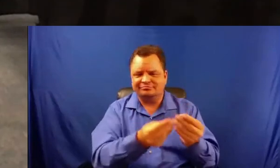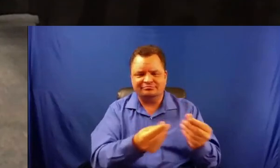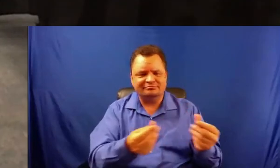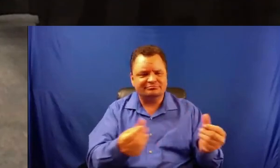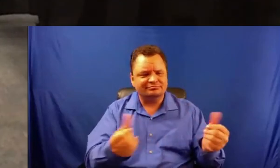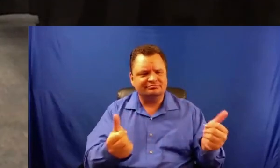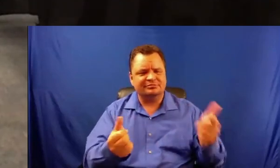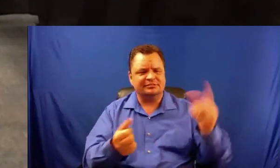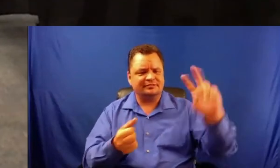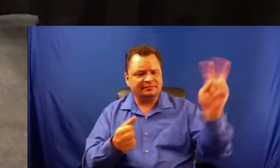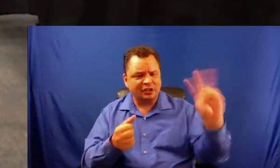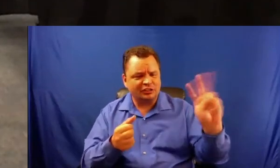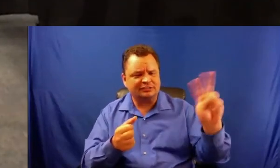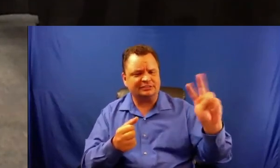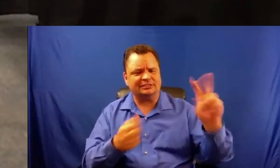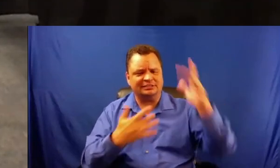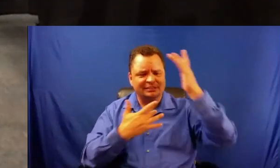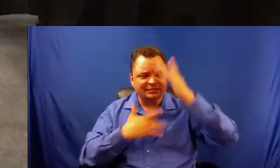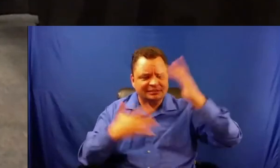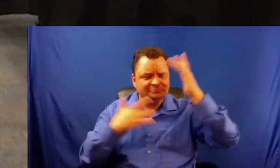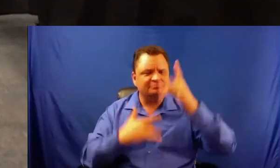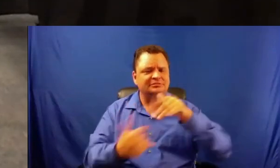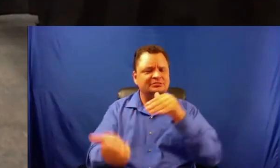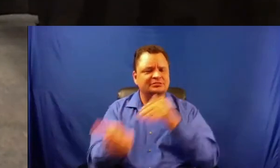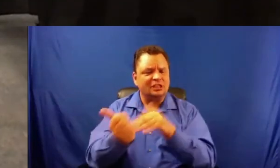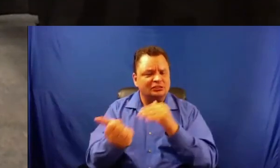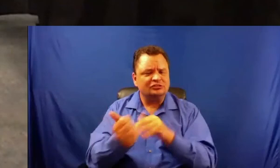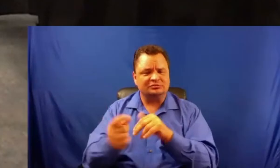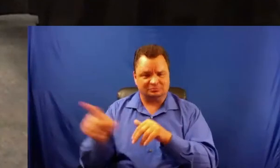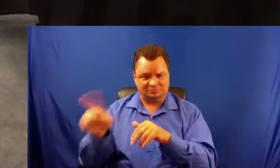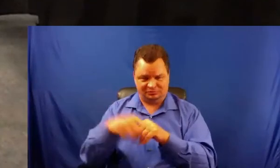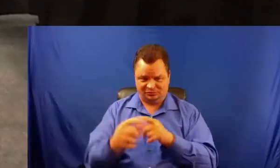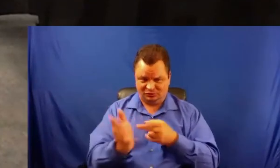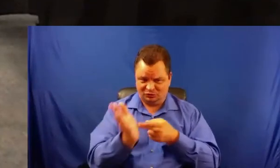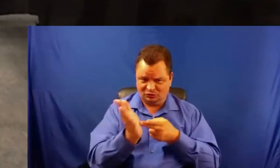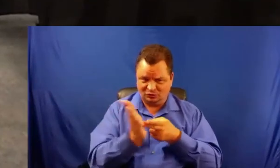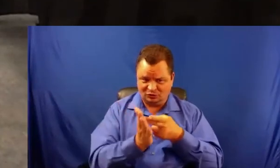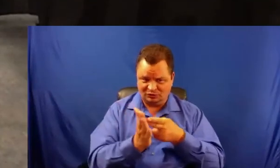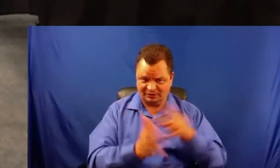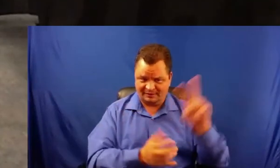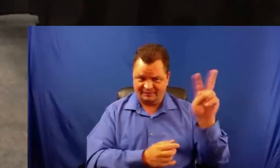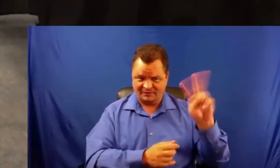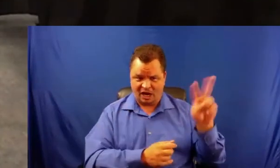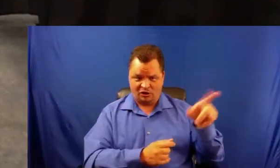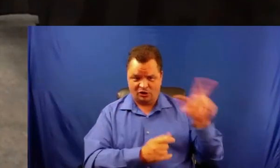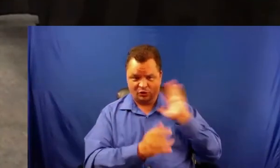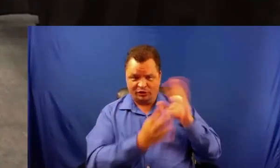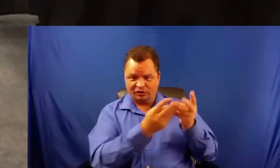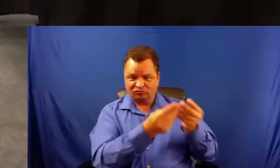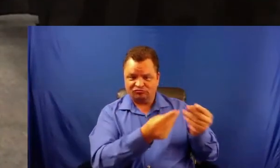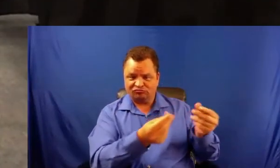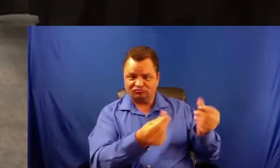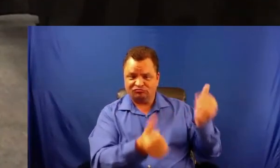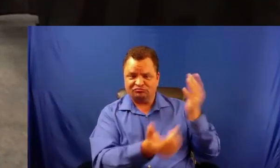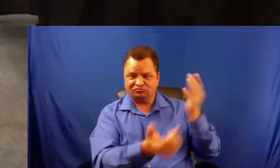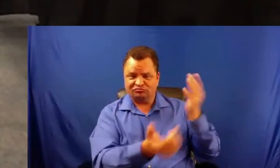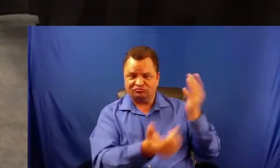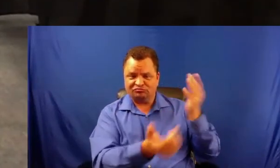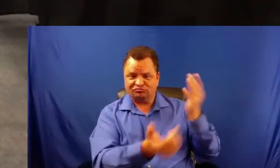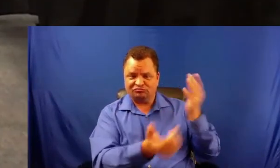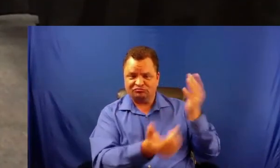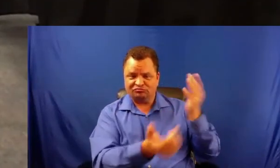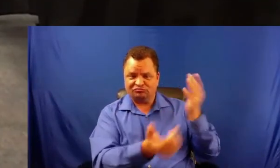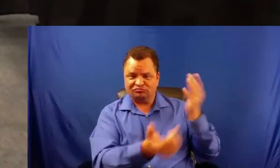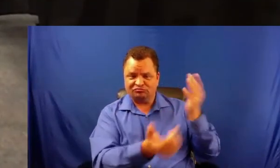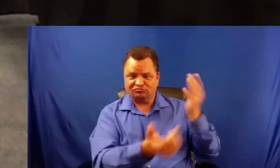world that this is very true. No one can make this virus go away, and therefore it's how we best navigate through it. Up to this point,